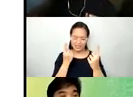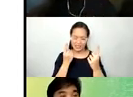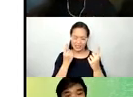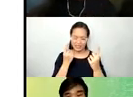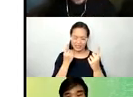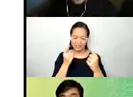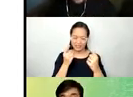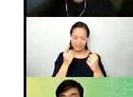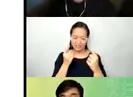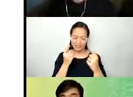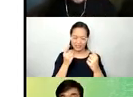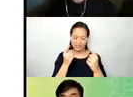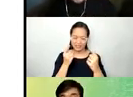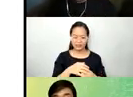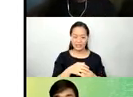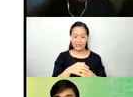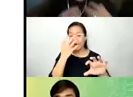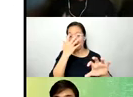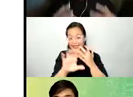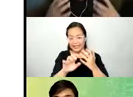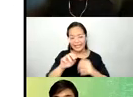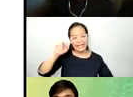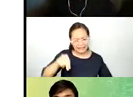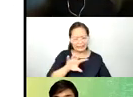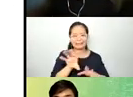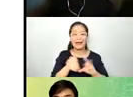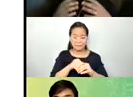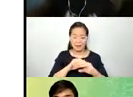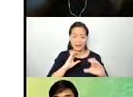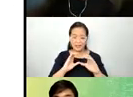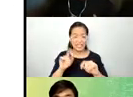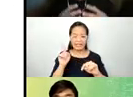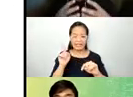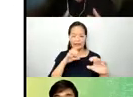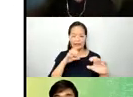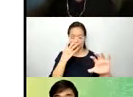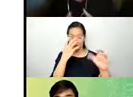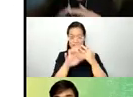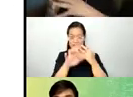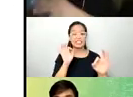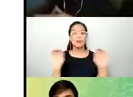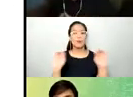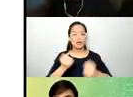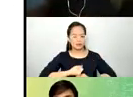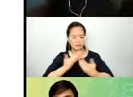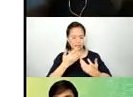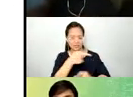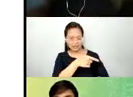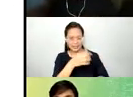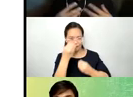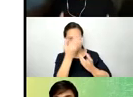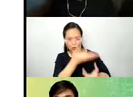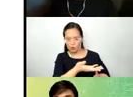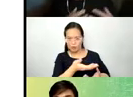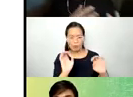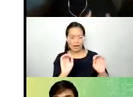empathy demands communication. You cannot empathize without expressing your empathy with the other person. If